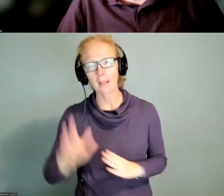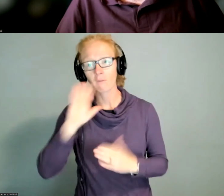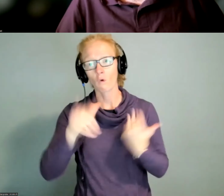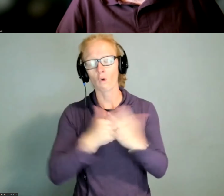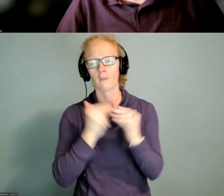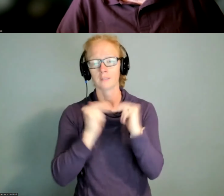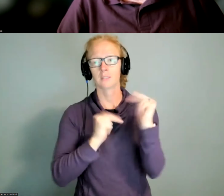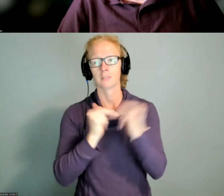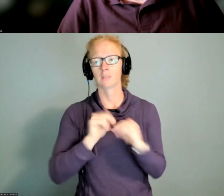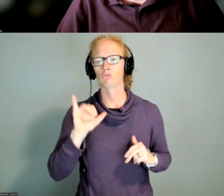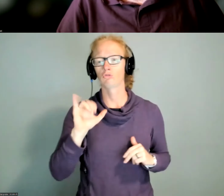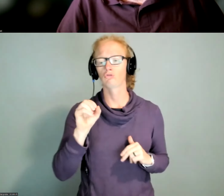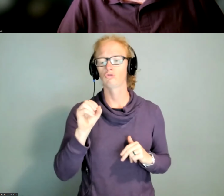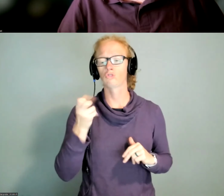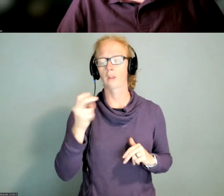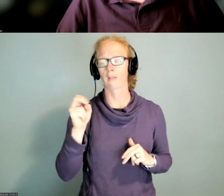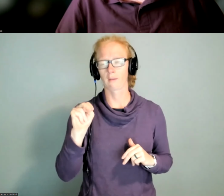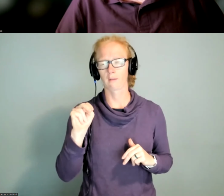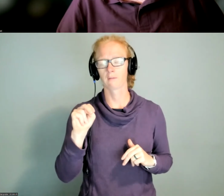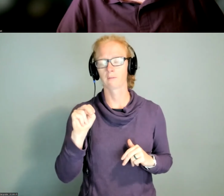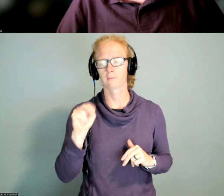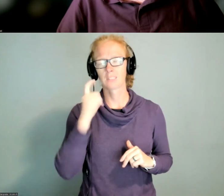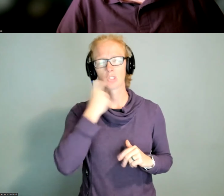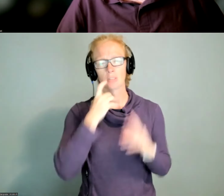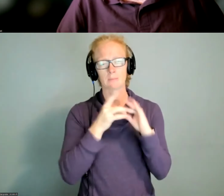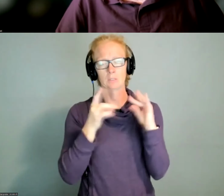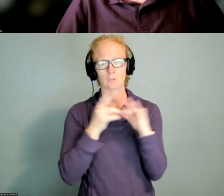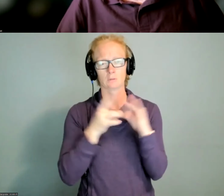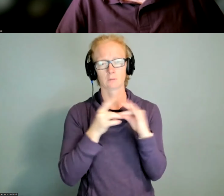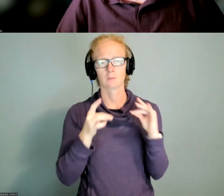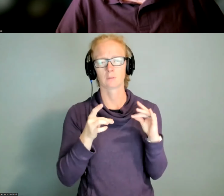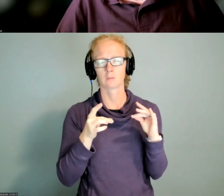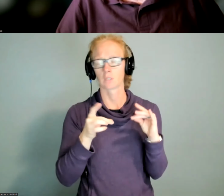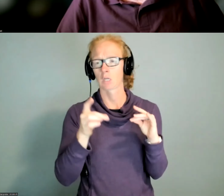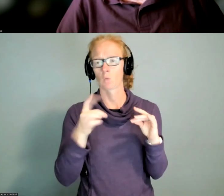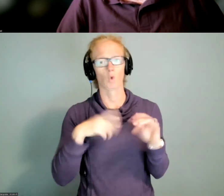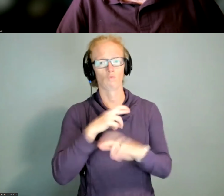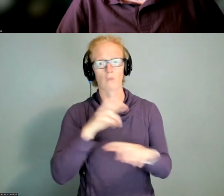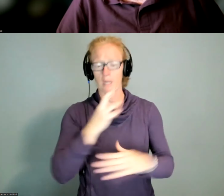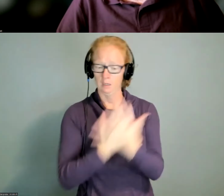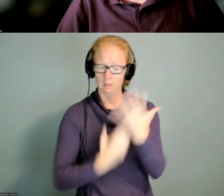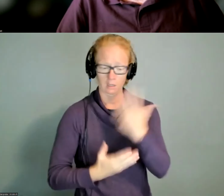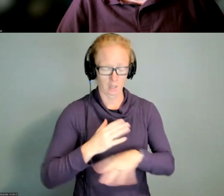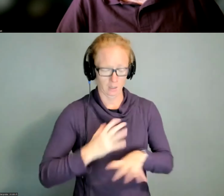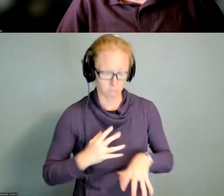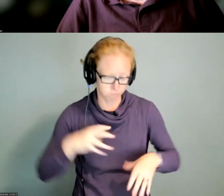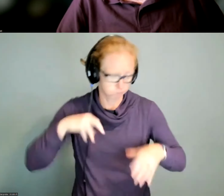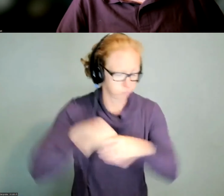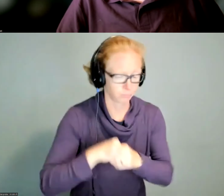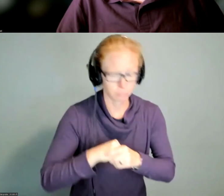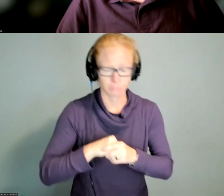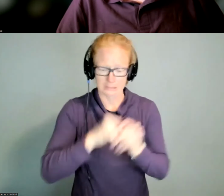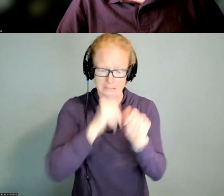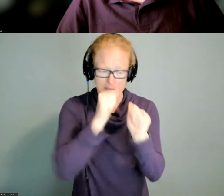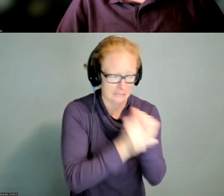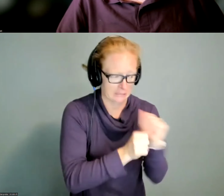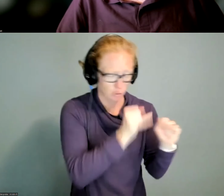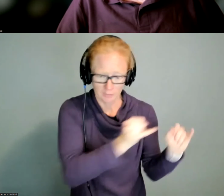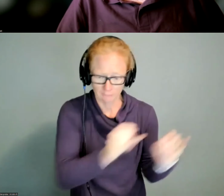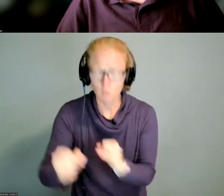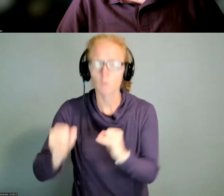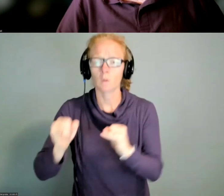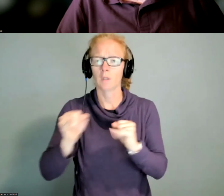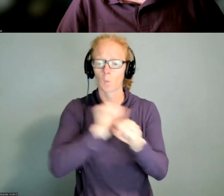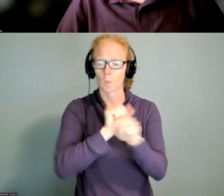that Jonathan is referring to with on the ground, boots on the ground, kind of working with people individually to try to